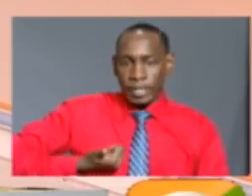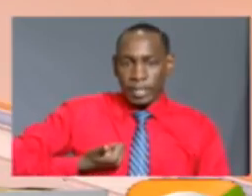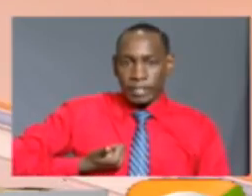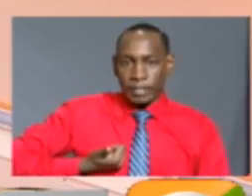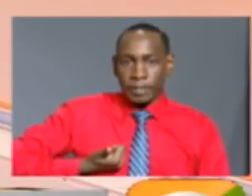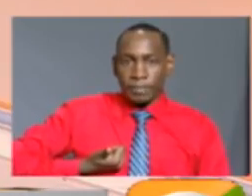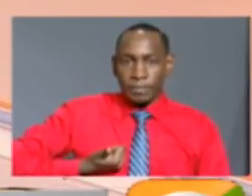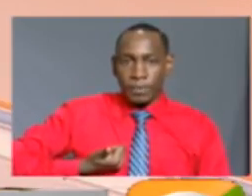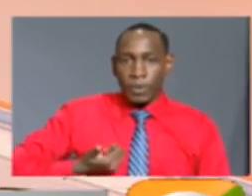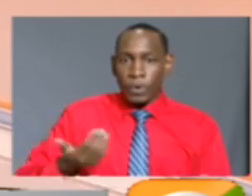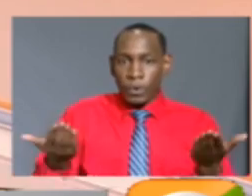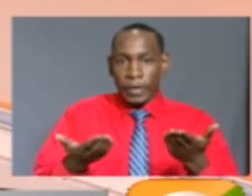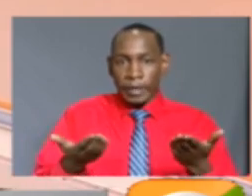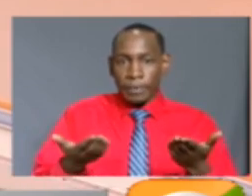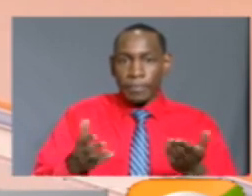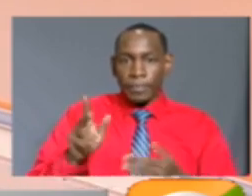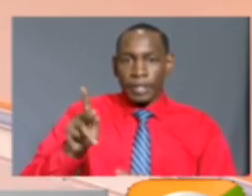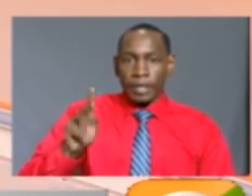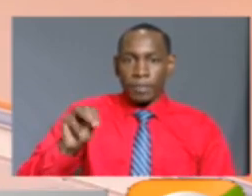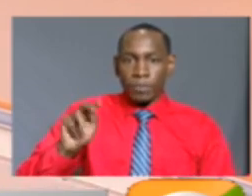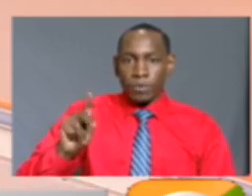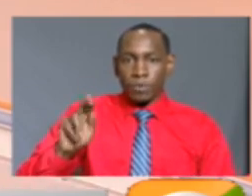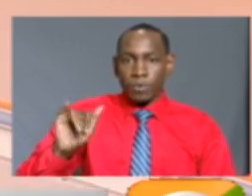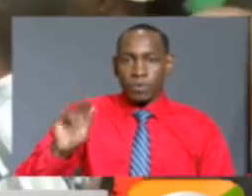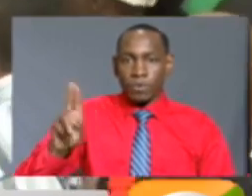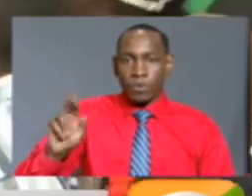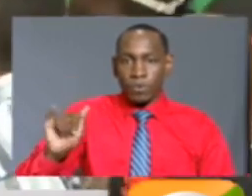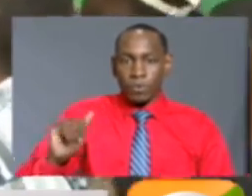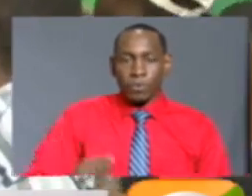Sosio village in Kamukuywa.